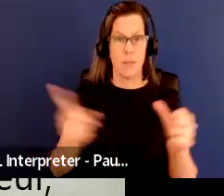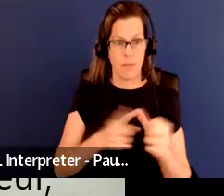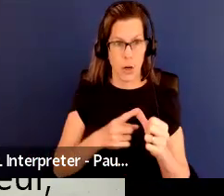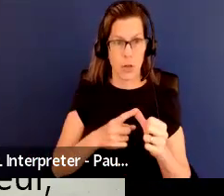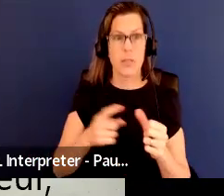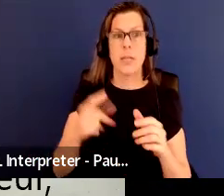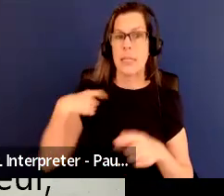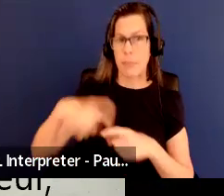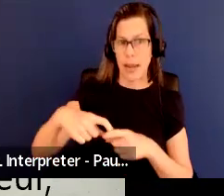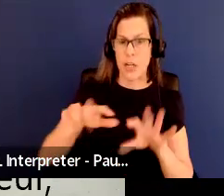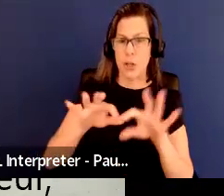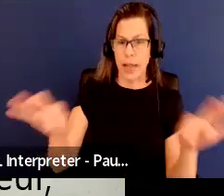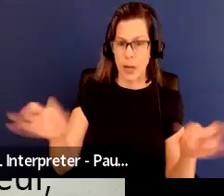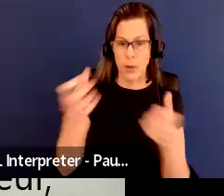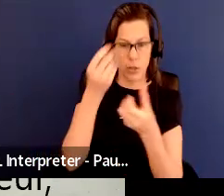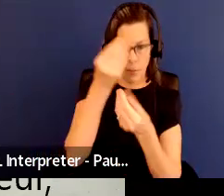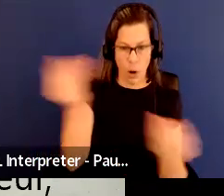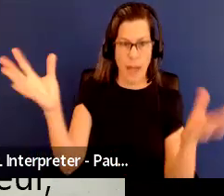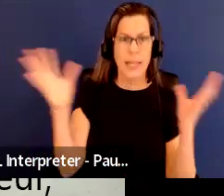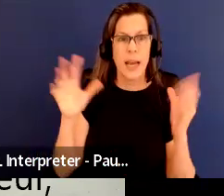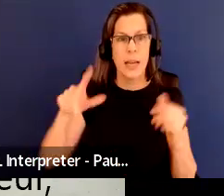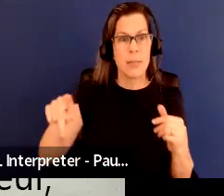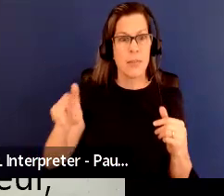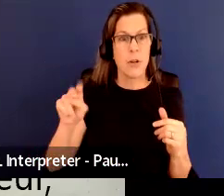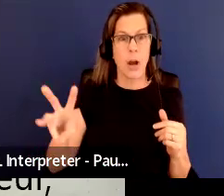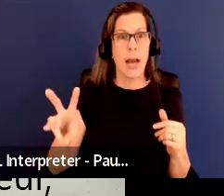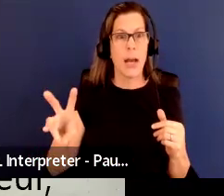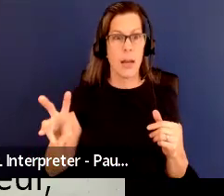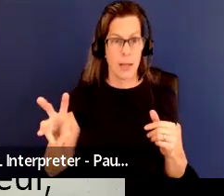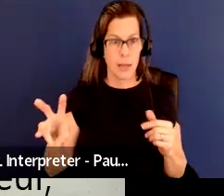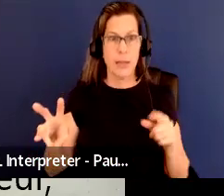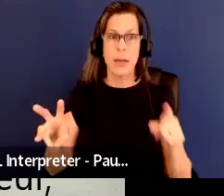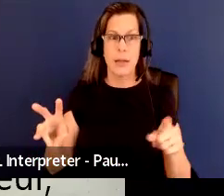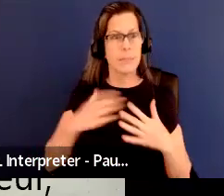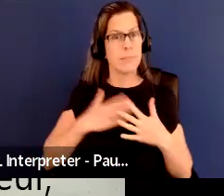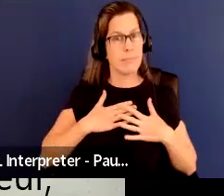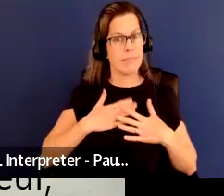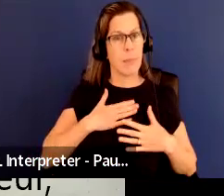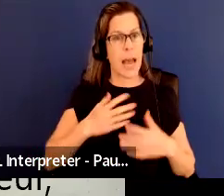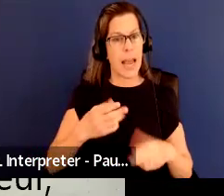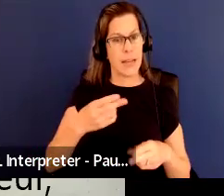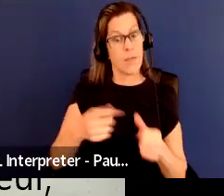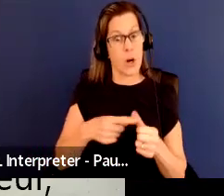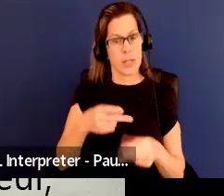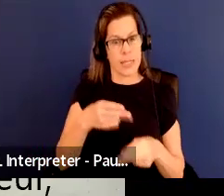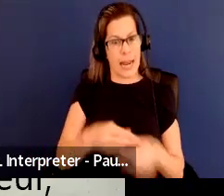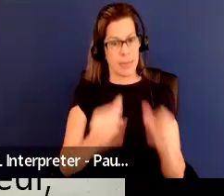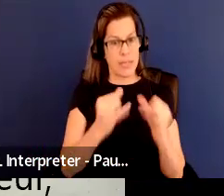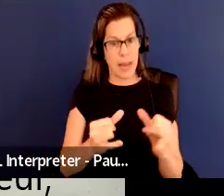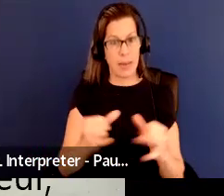Pacific Northwest. Has a place in my heart because she's my tocaya with my first name, but also she's an